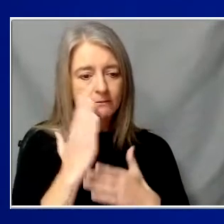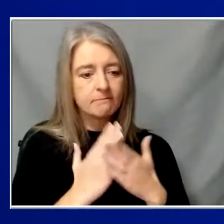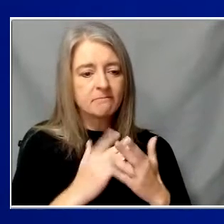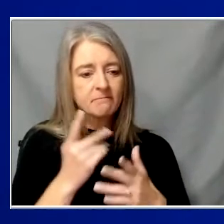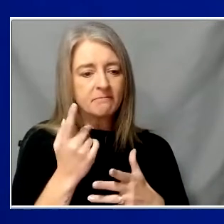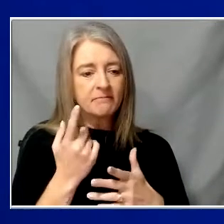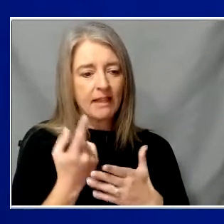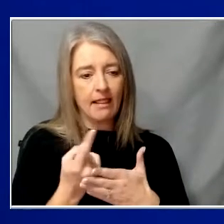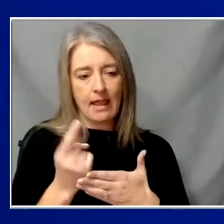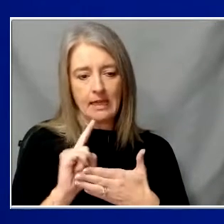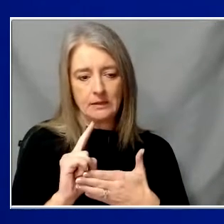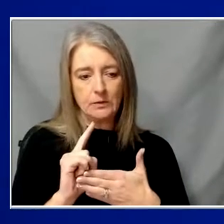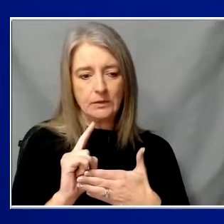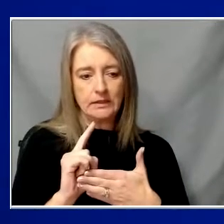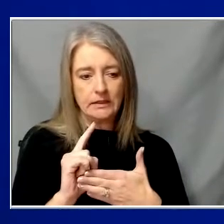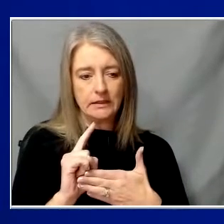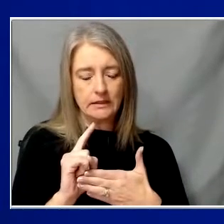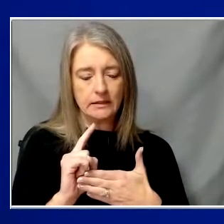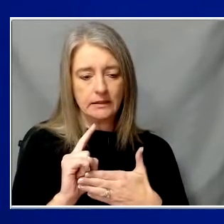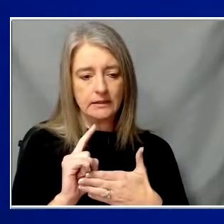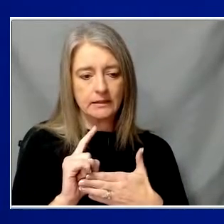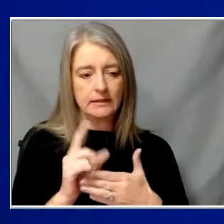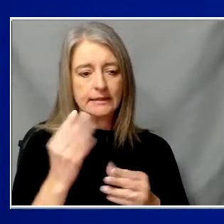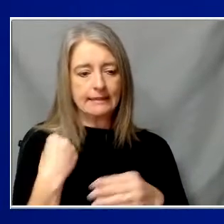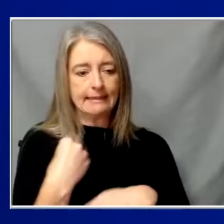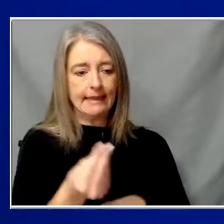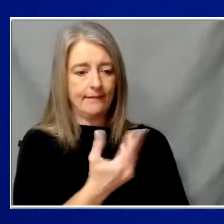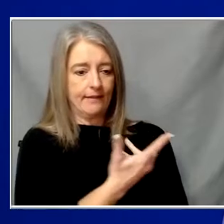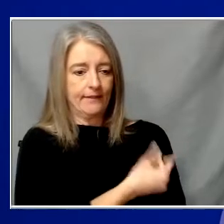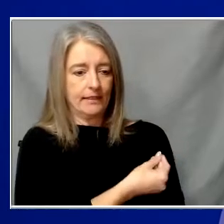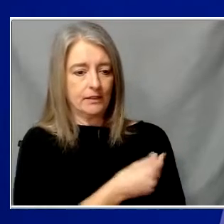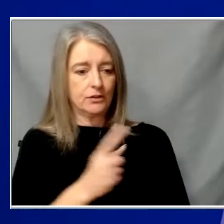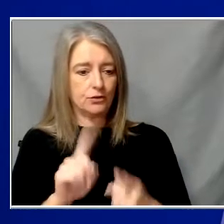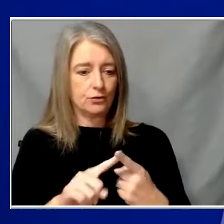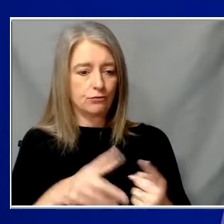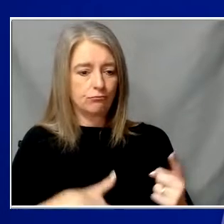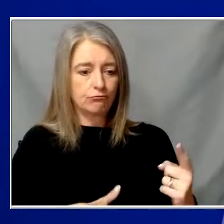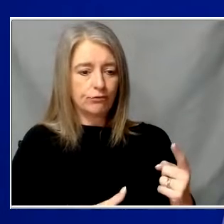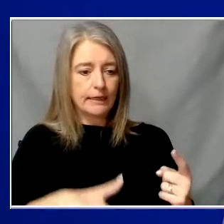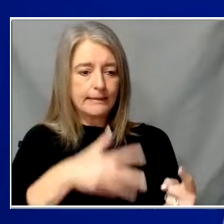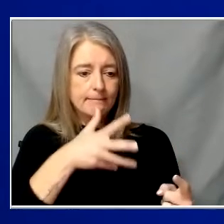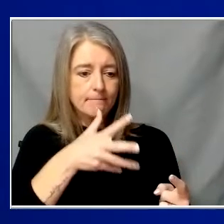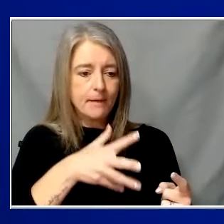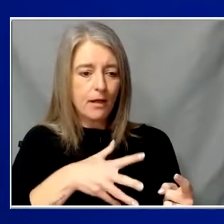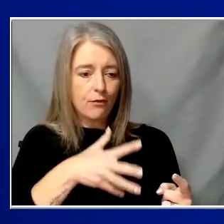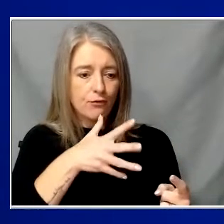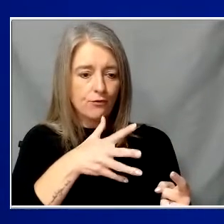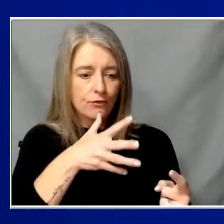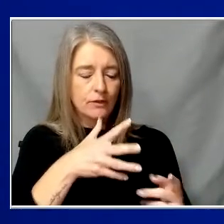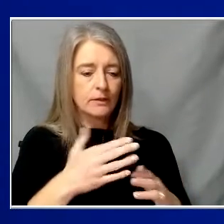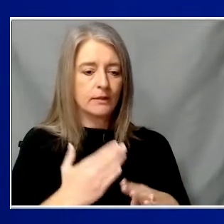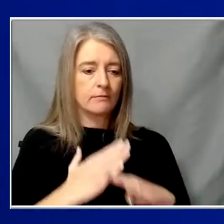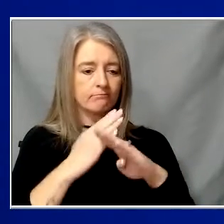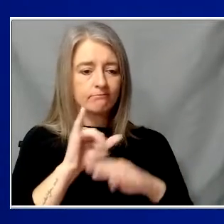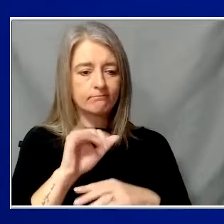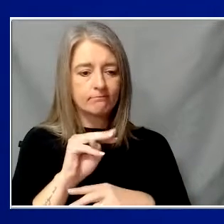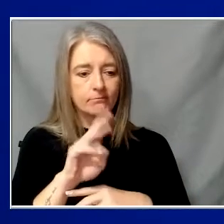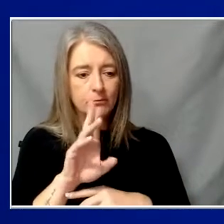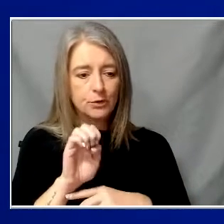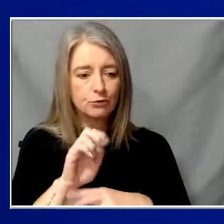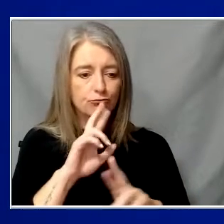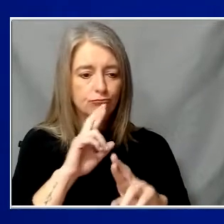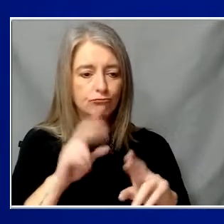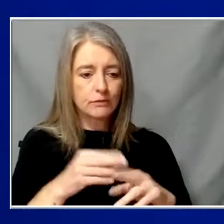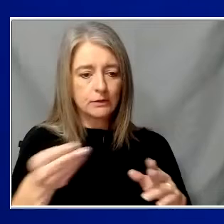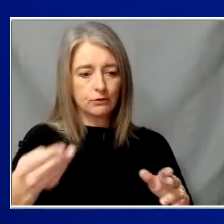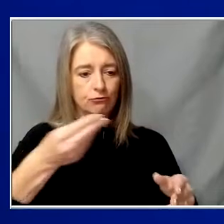last week, giving the vaccine to pregnant mothers. They will develop an immune response, most notably antibodies. Those will transfer to